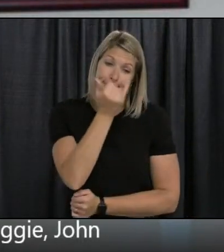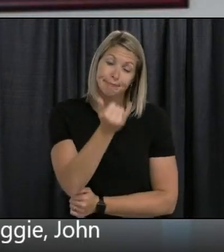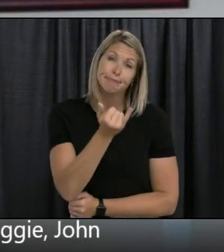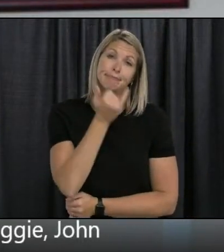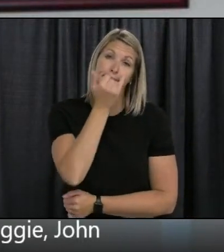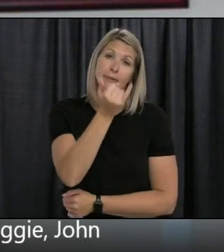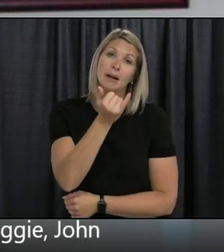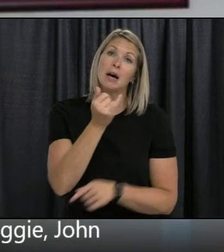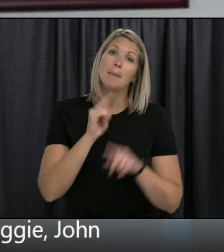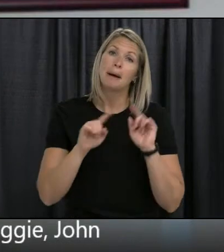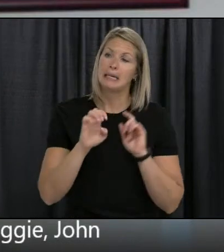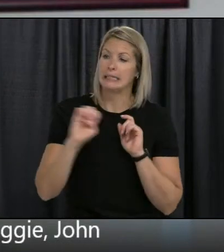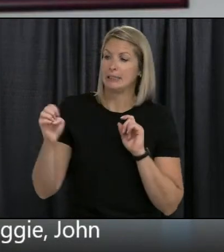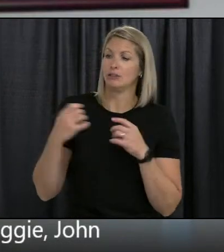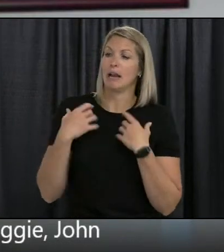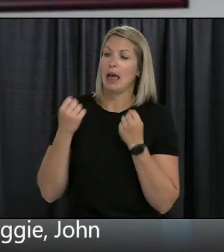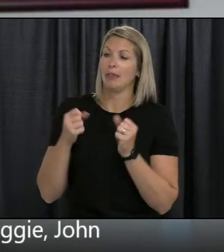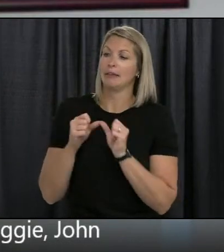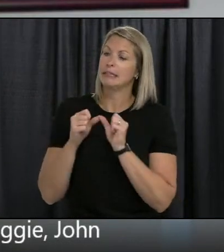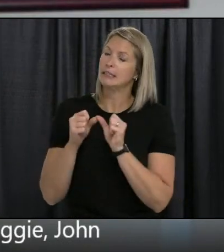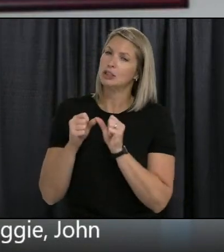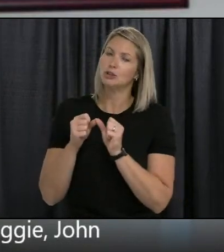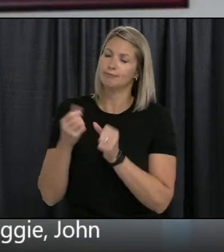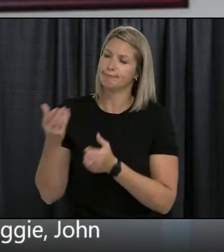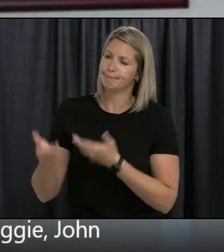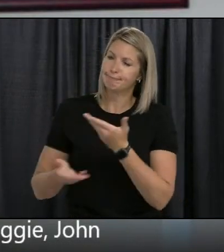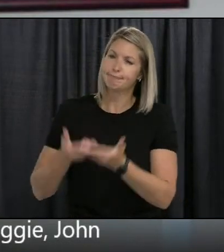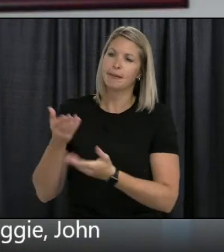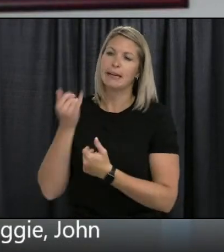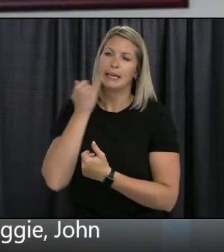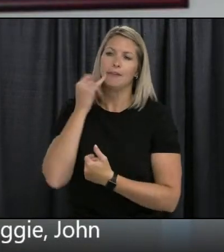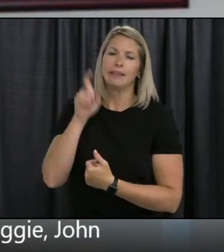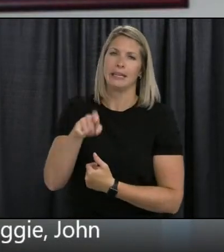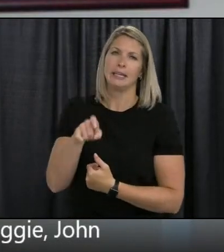add resources where needed to match the demand.